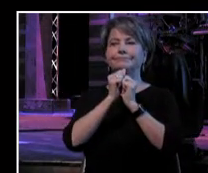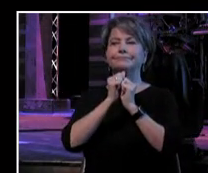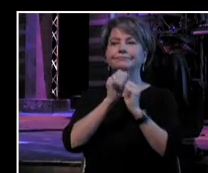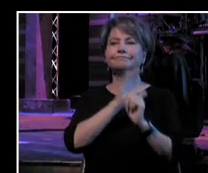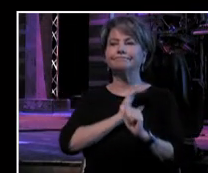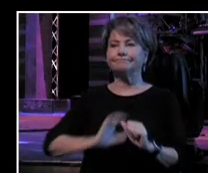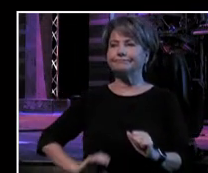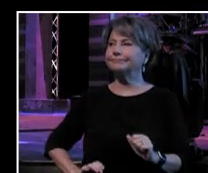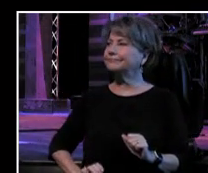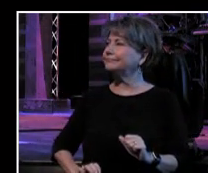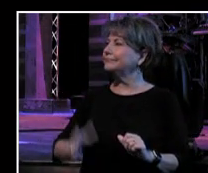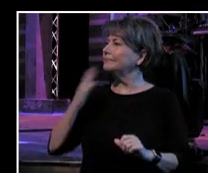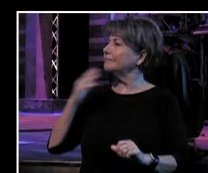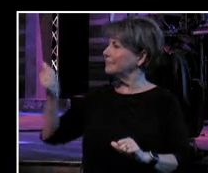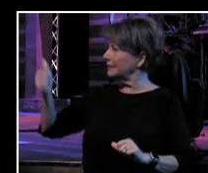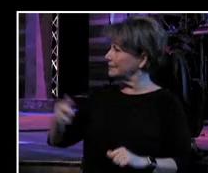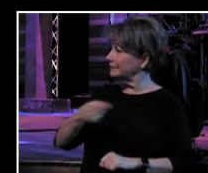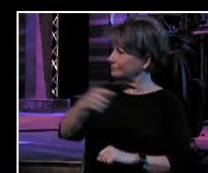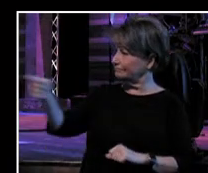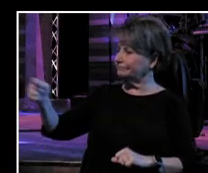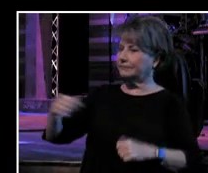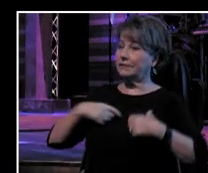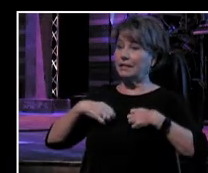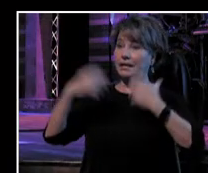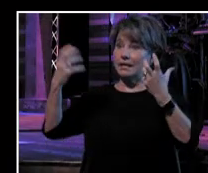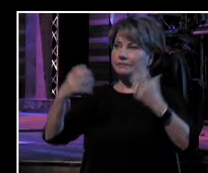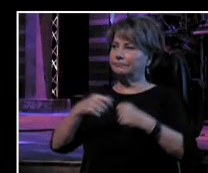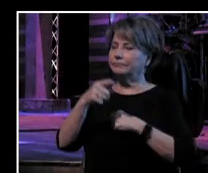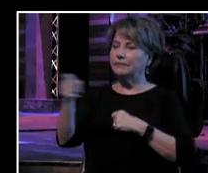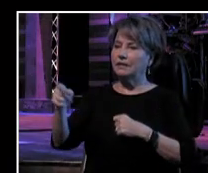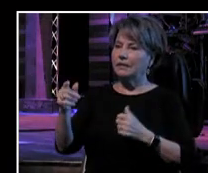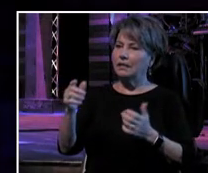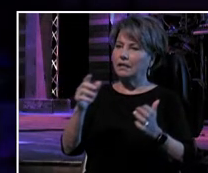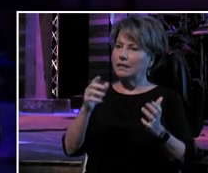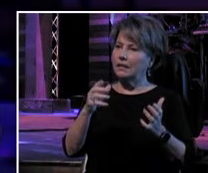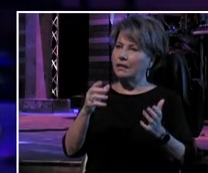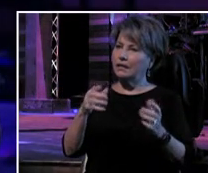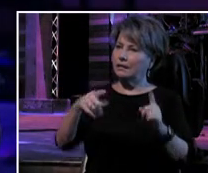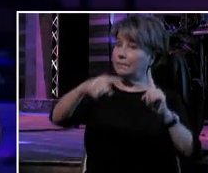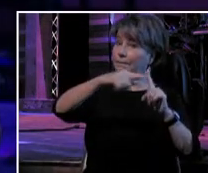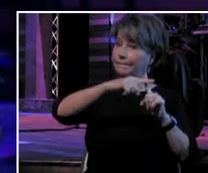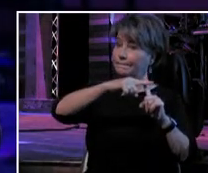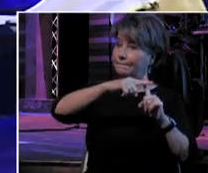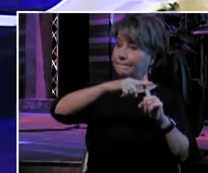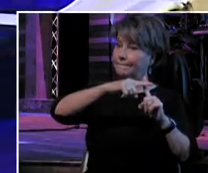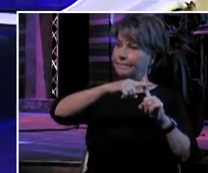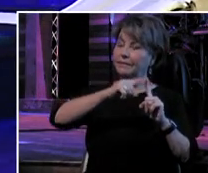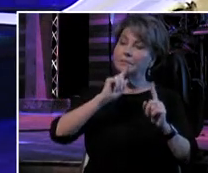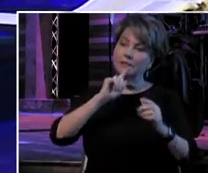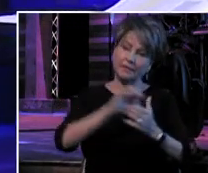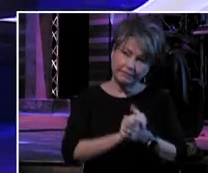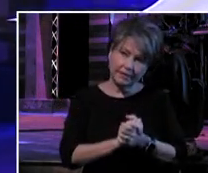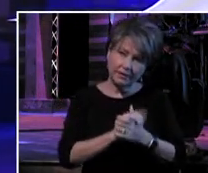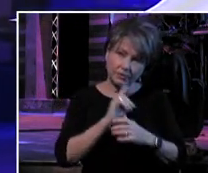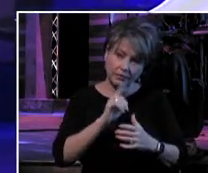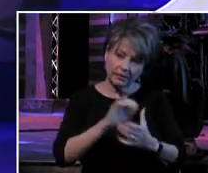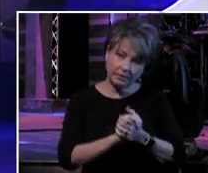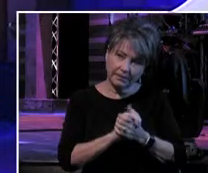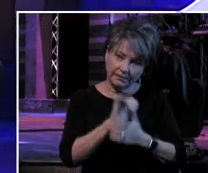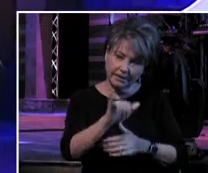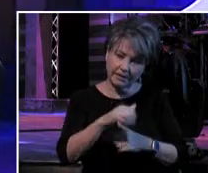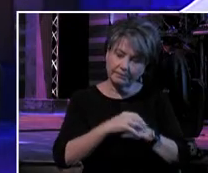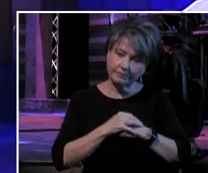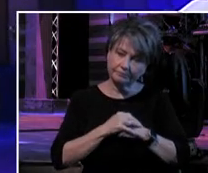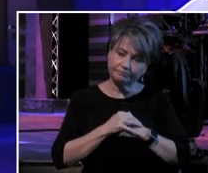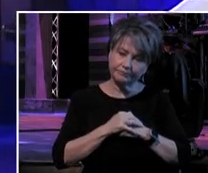all services here this weekend. Gain. That's a really tough concept. Do you believe that? I mean, really believe it. So when someone